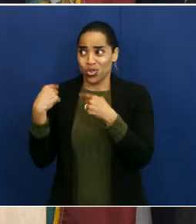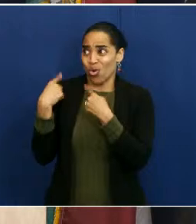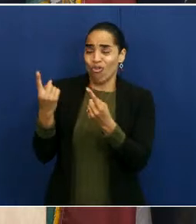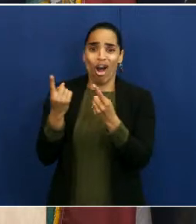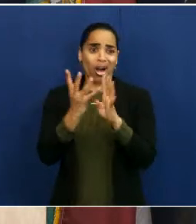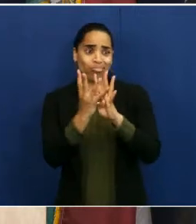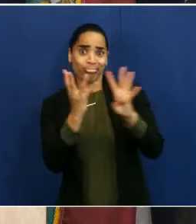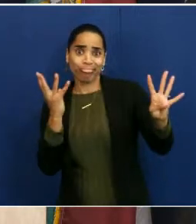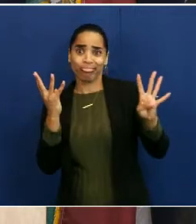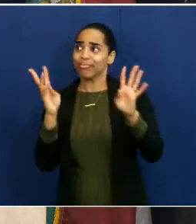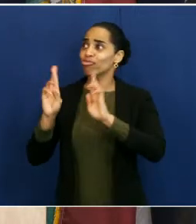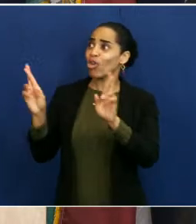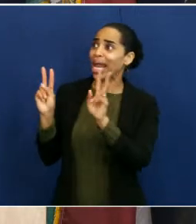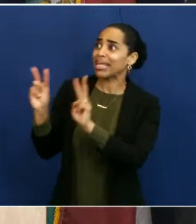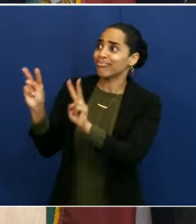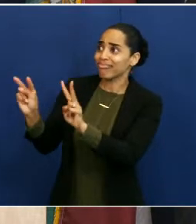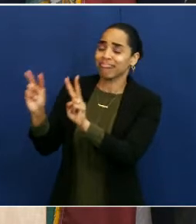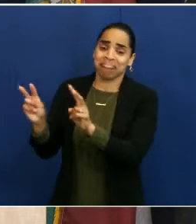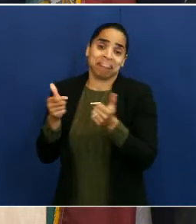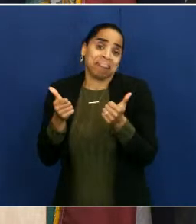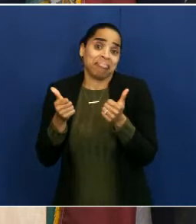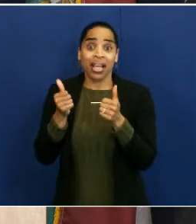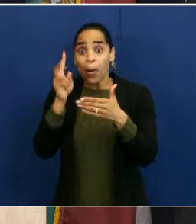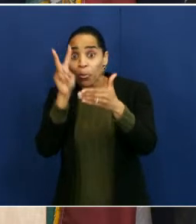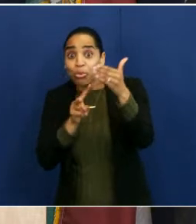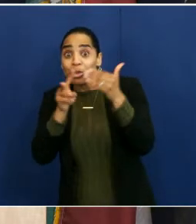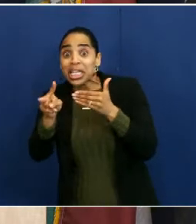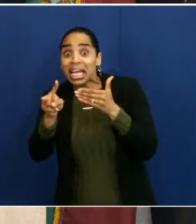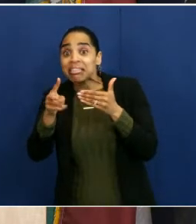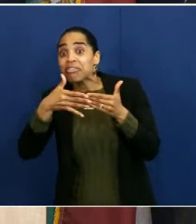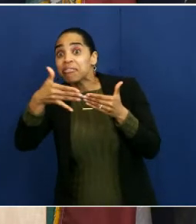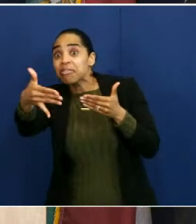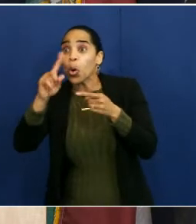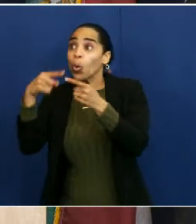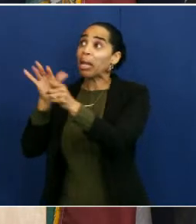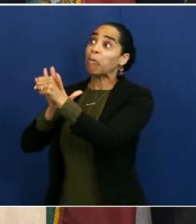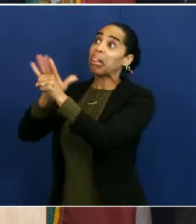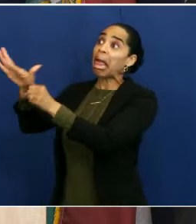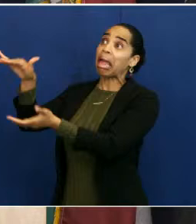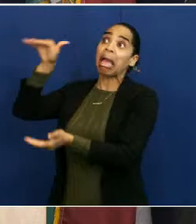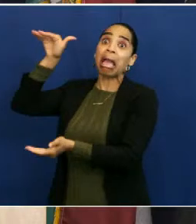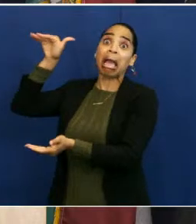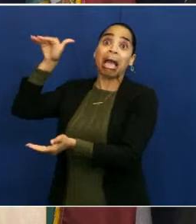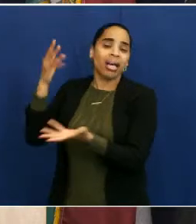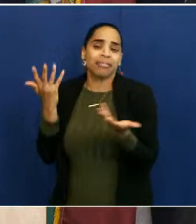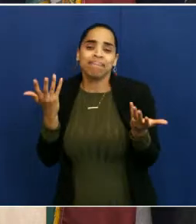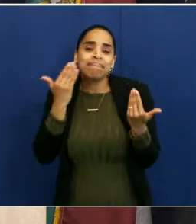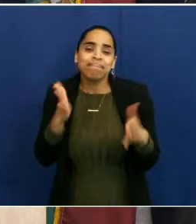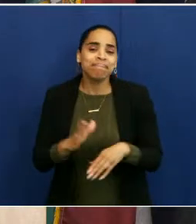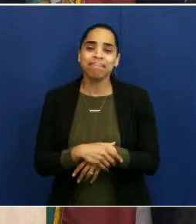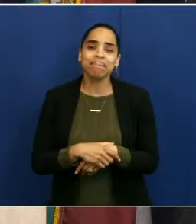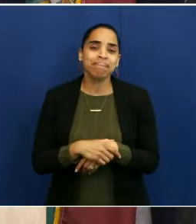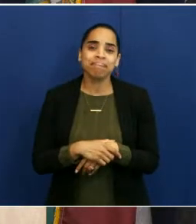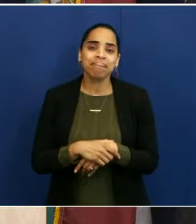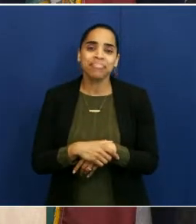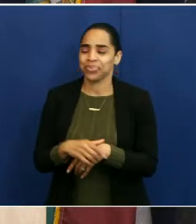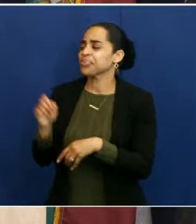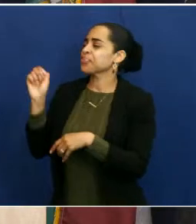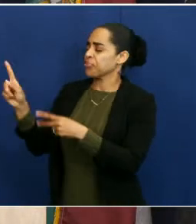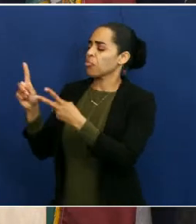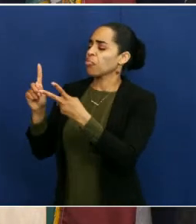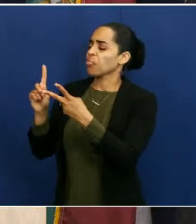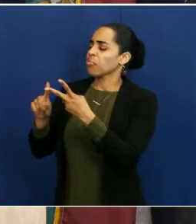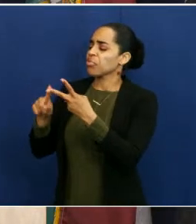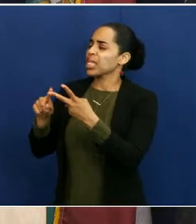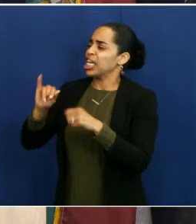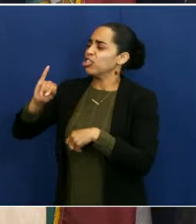pathway, and I just couldn't predict at what point we'll have slack in the appointment system. And then I know that J&J